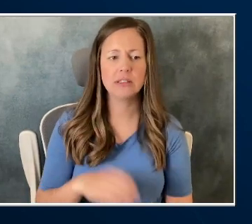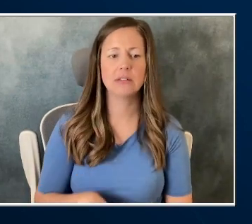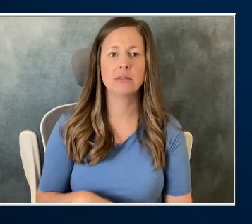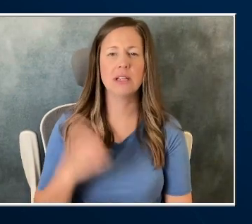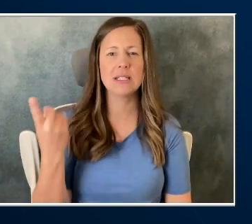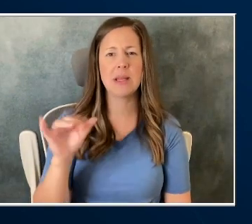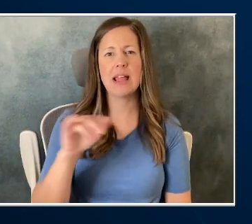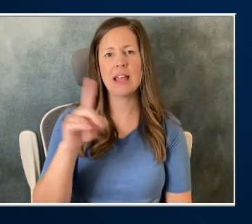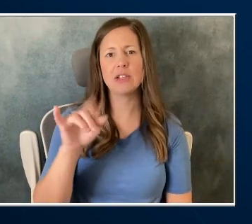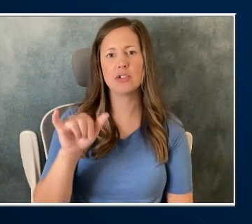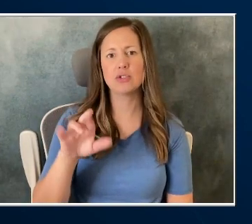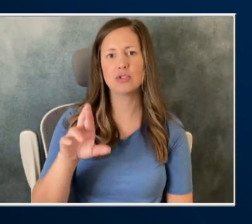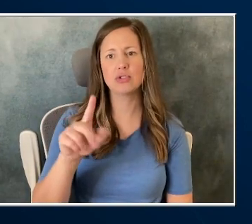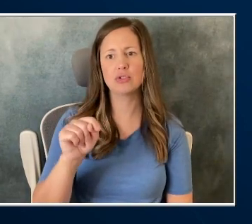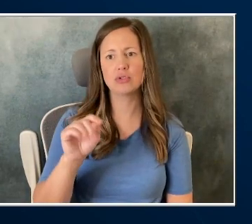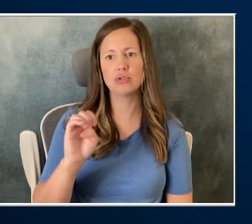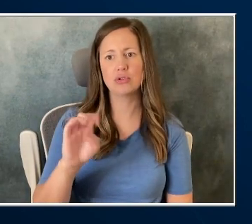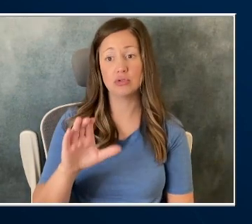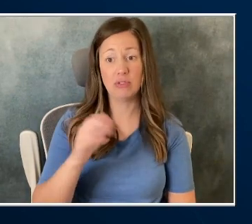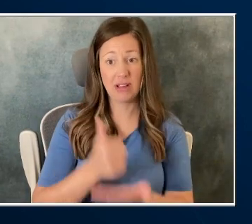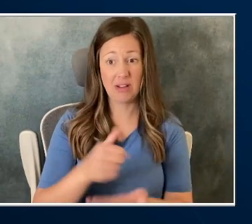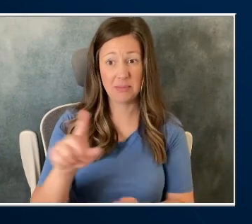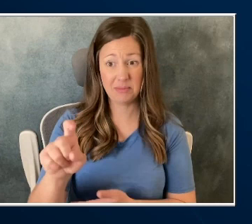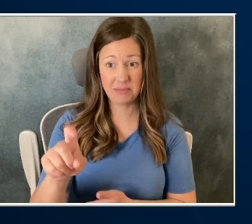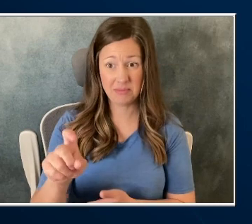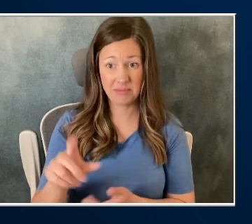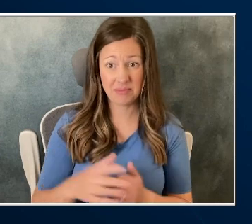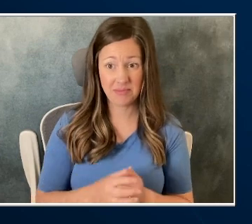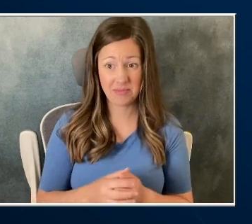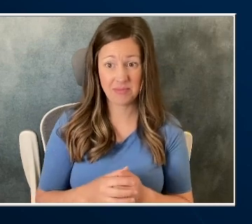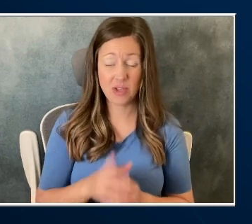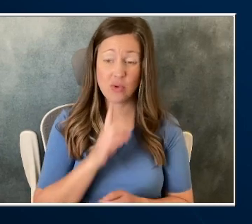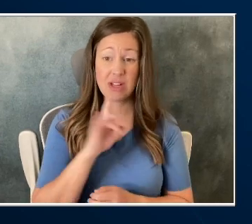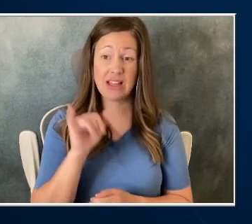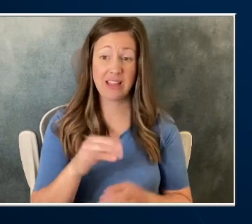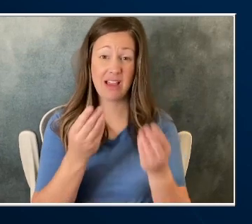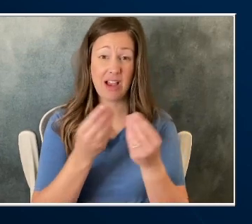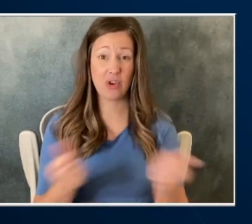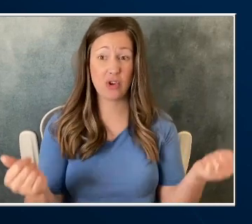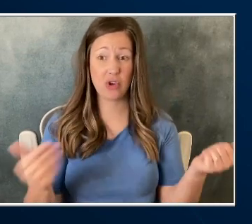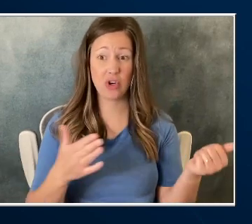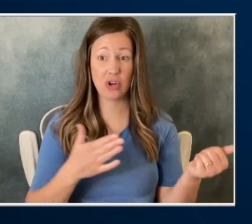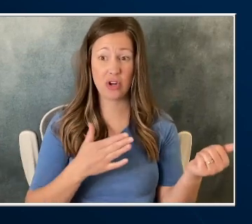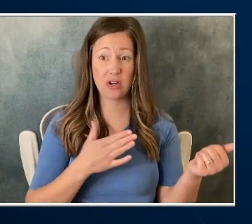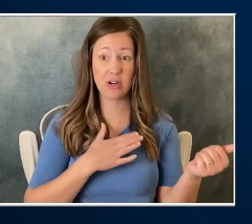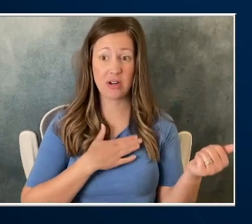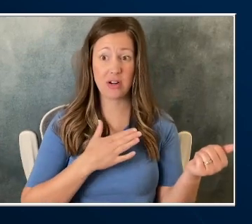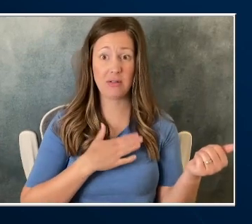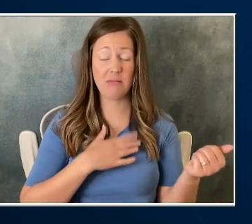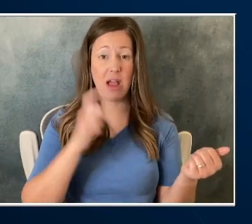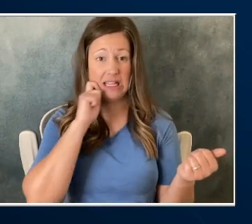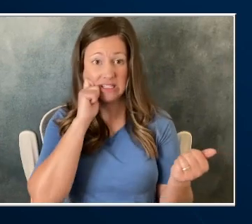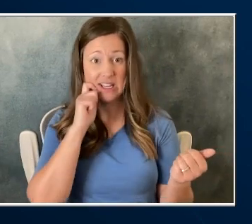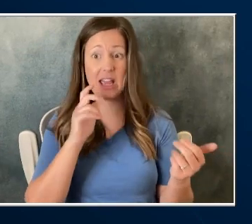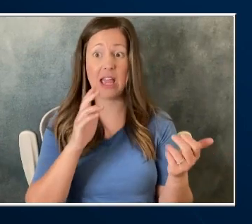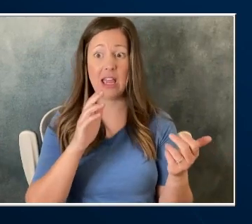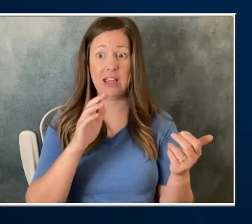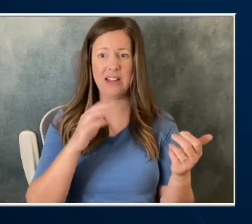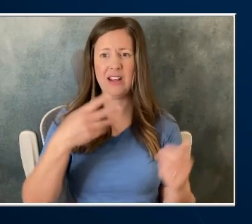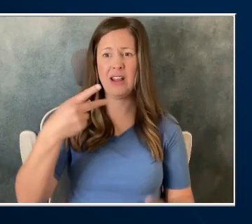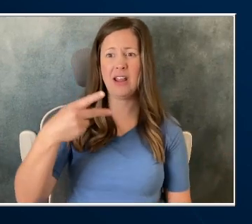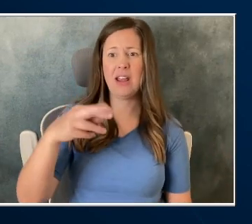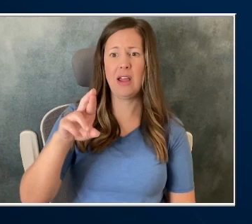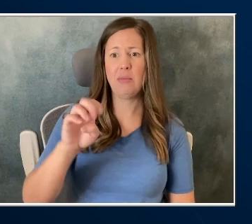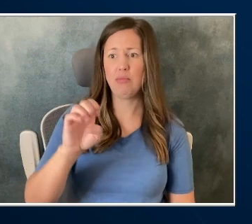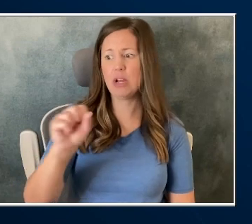would help, because Gene says it basically cured his pressure urticaria. And if you could also explain what pressure